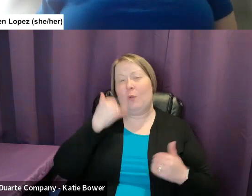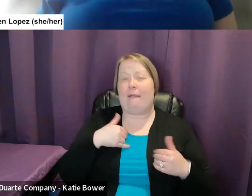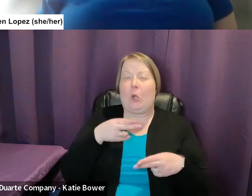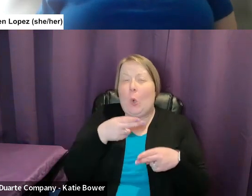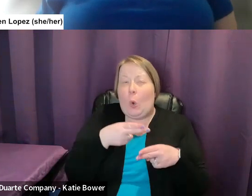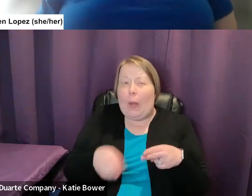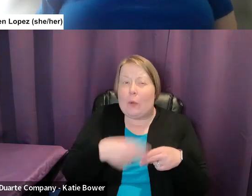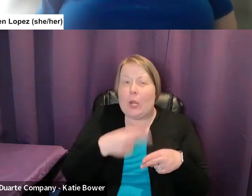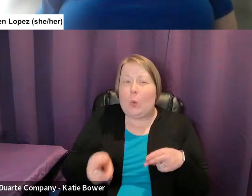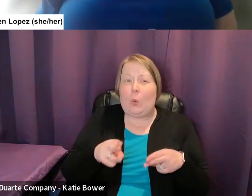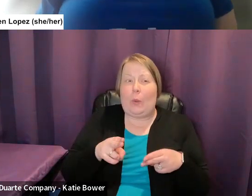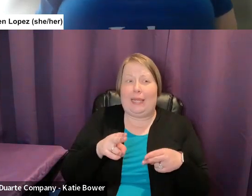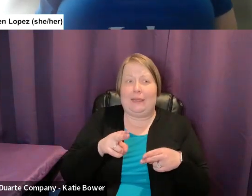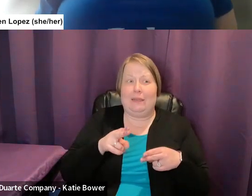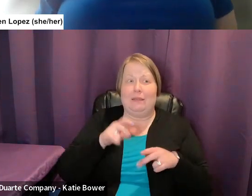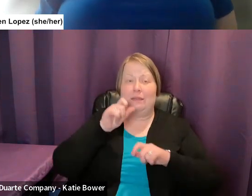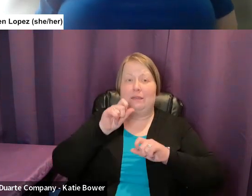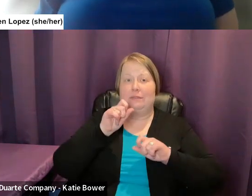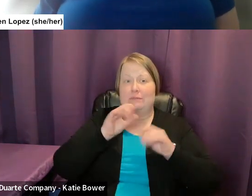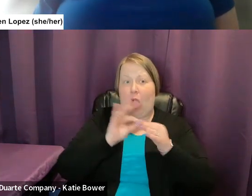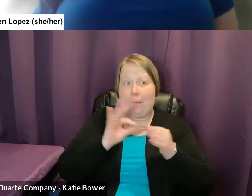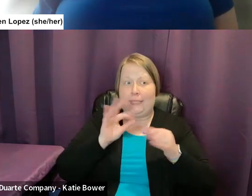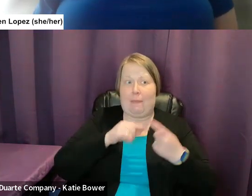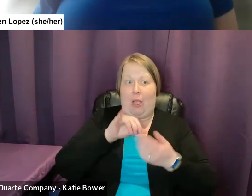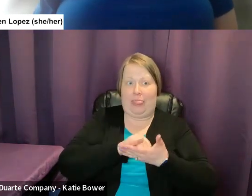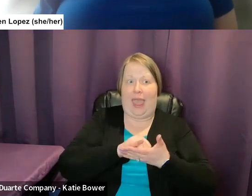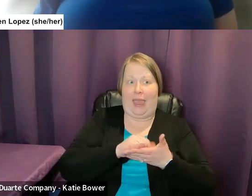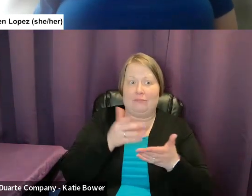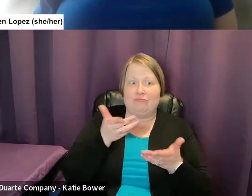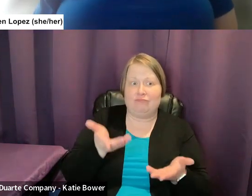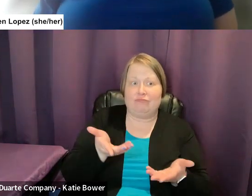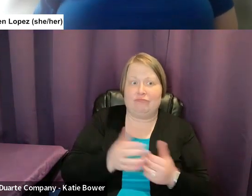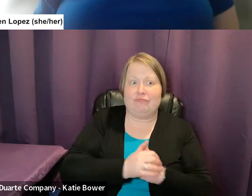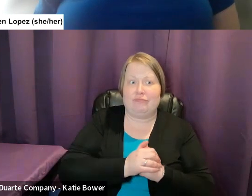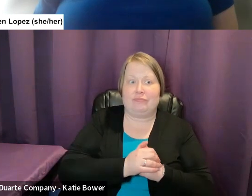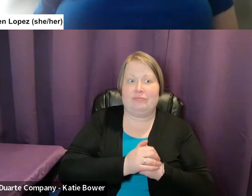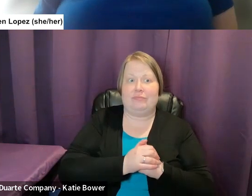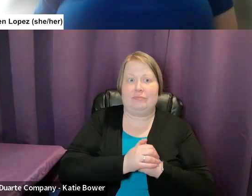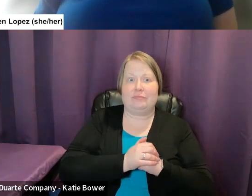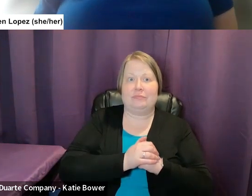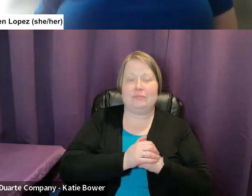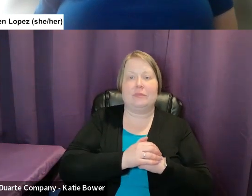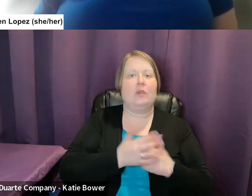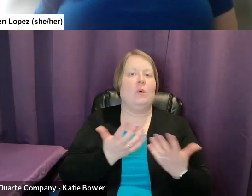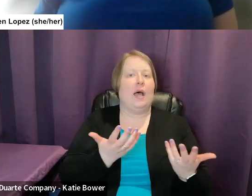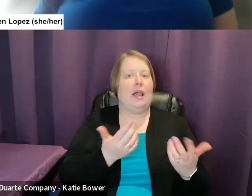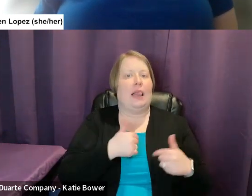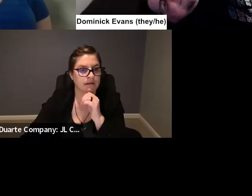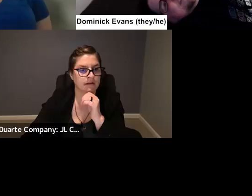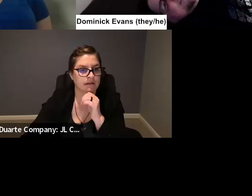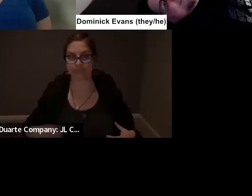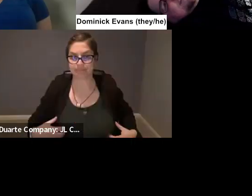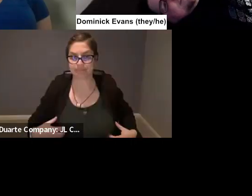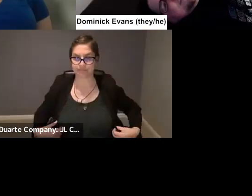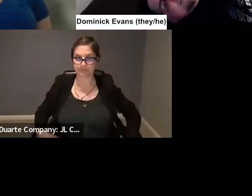those questions, either of you. Yeah, I can't speak to the first question